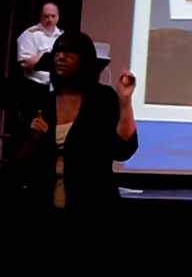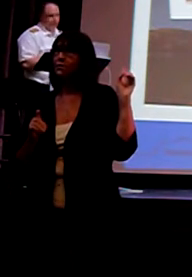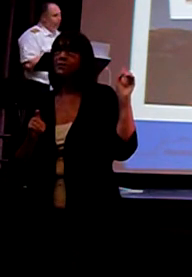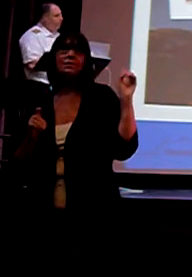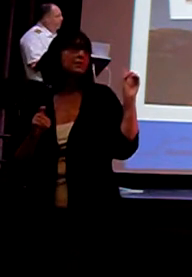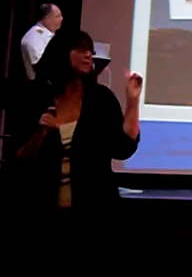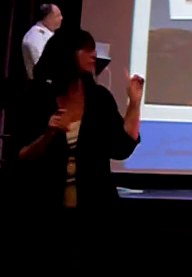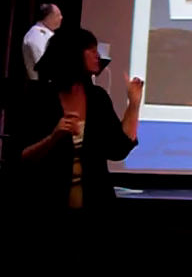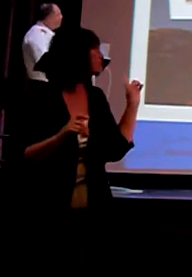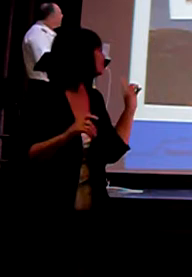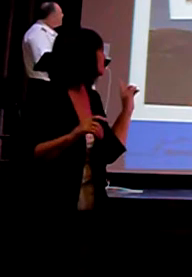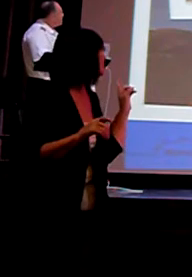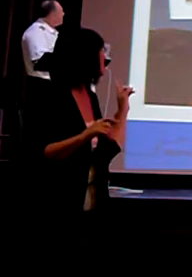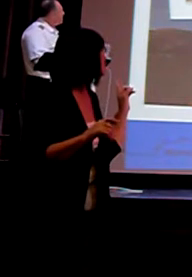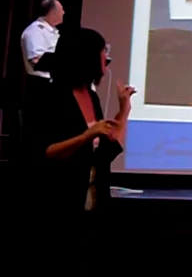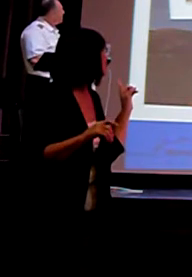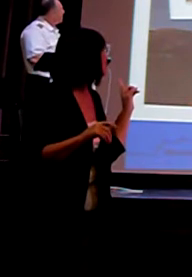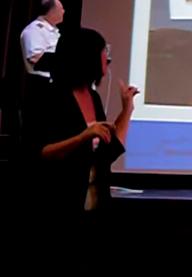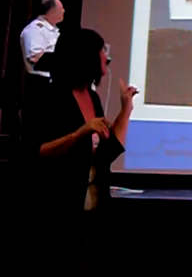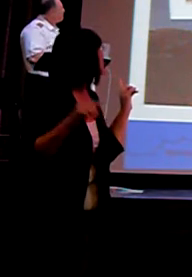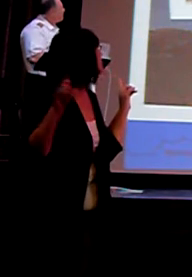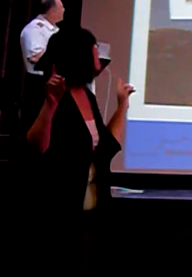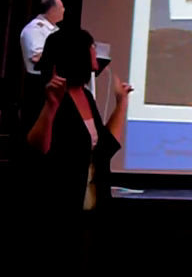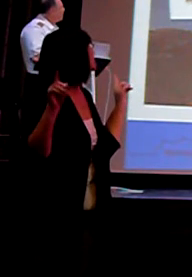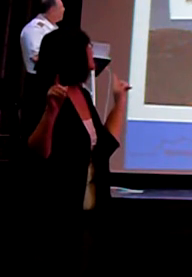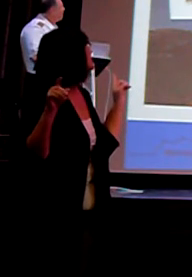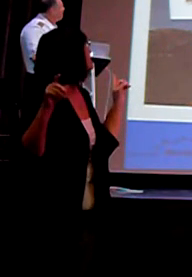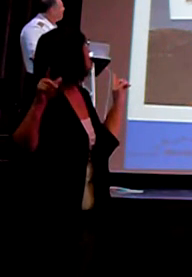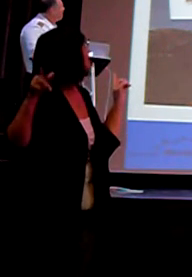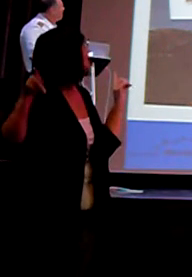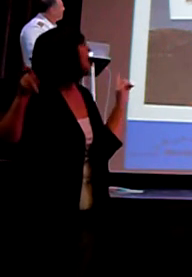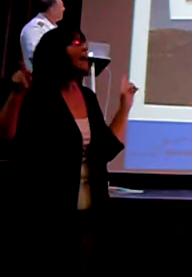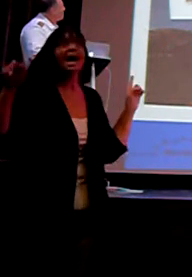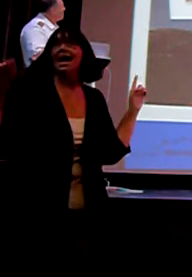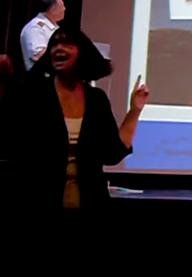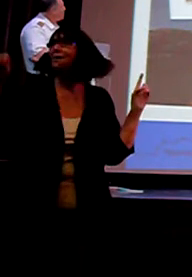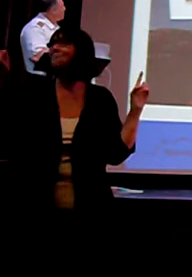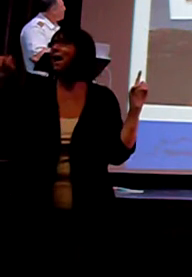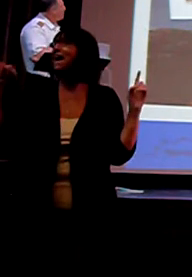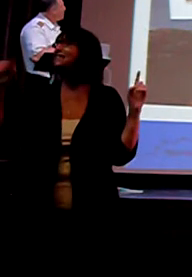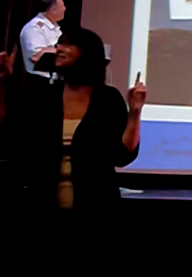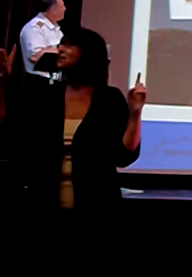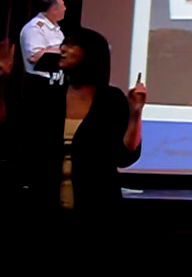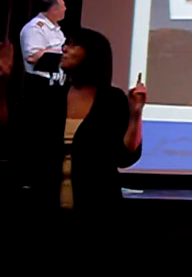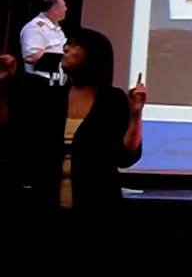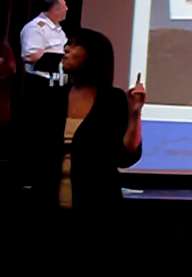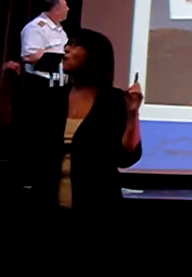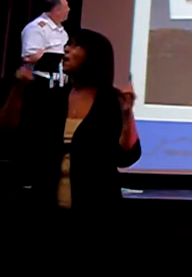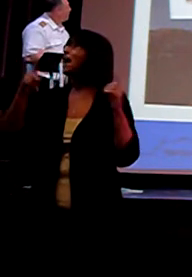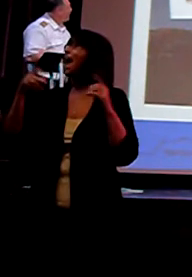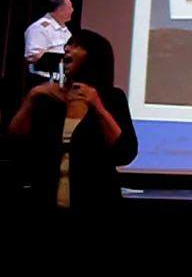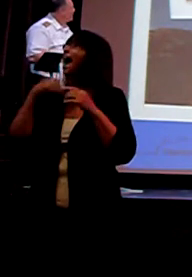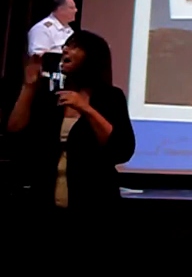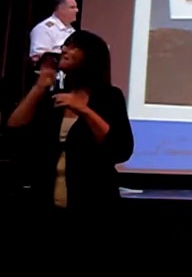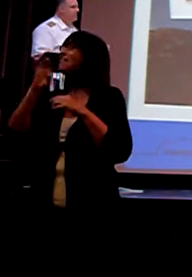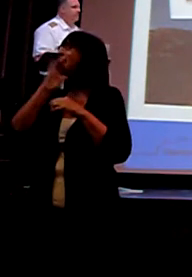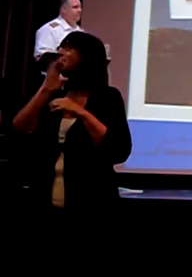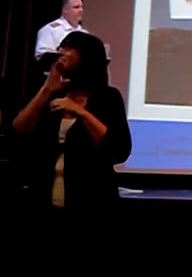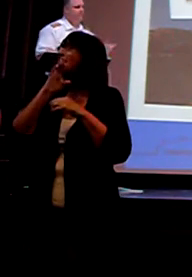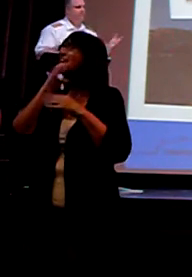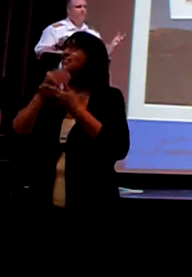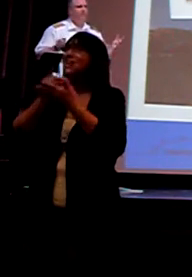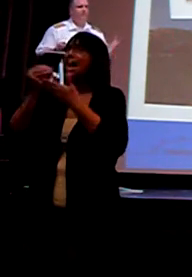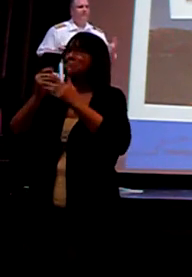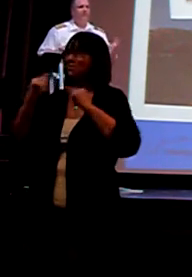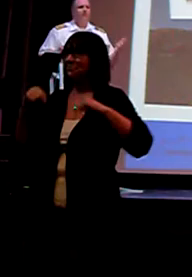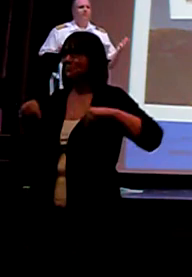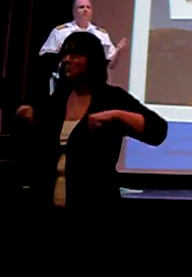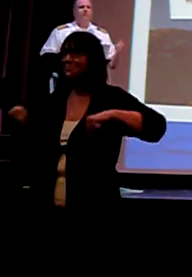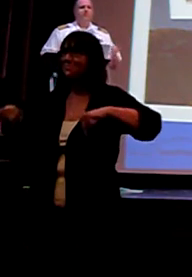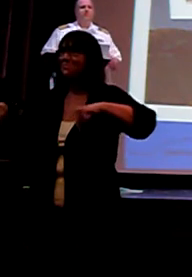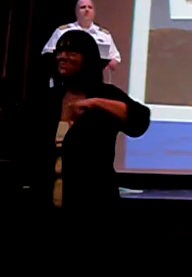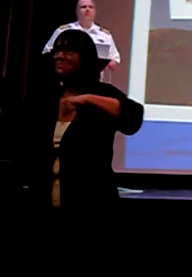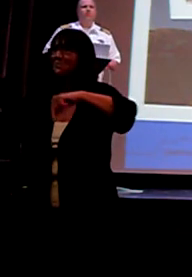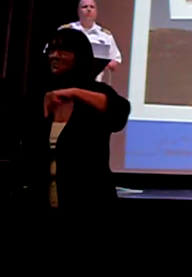Passeig de Born, which is one of the famous streets there with cafes and shops all over the place. I don't know if any of you had the chance to go there, but